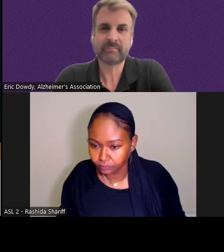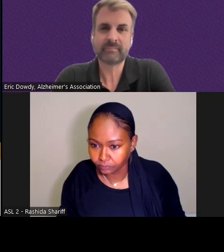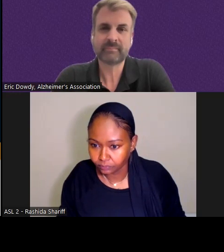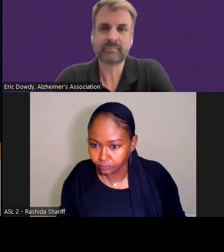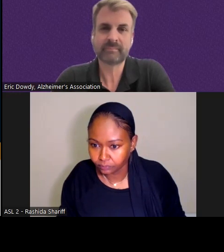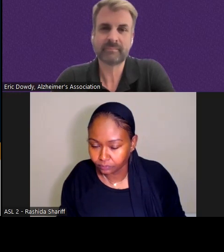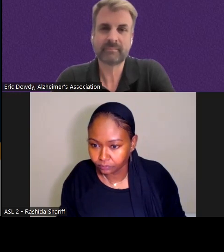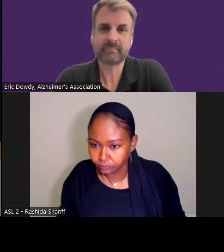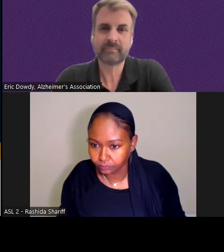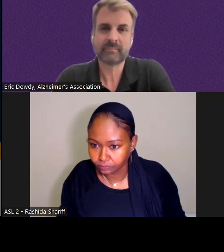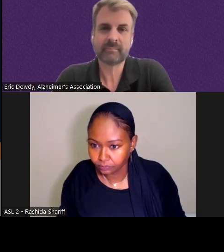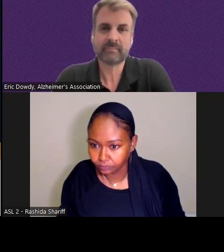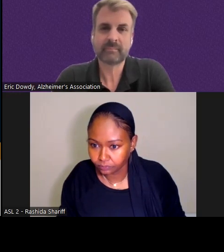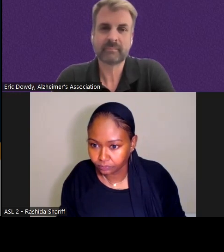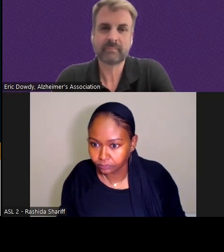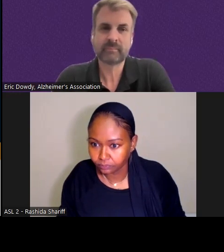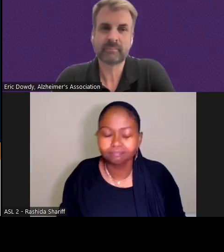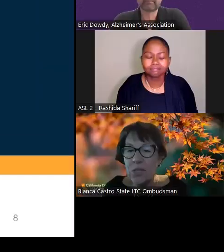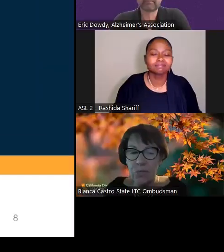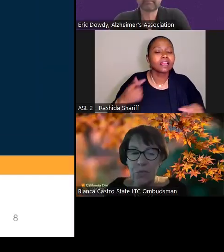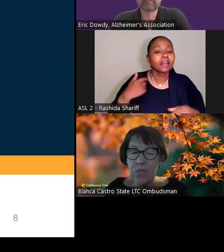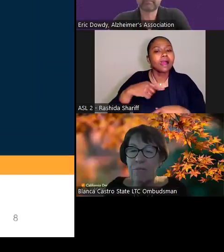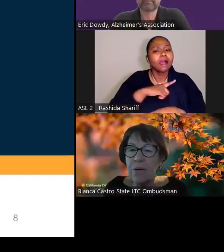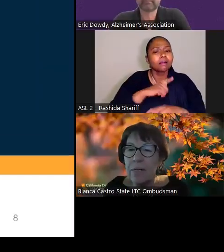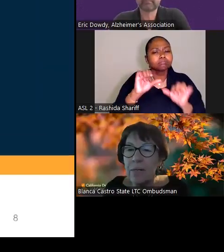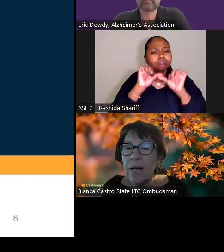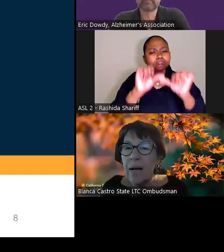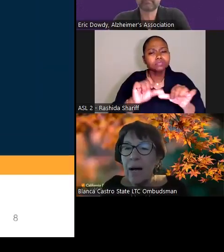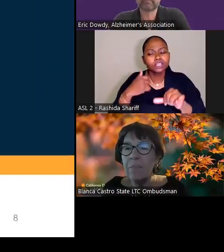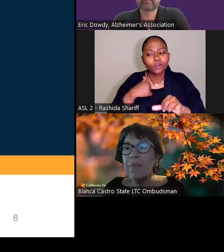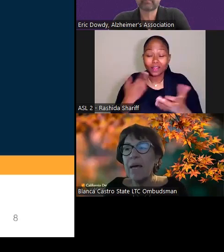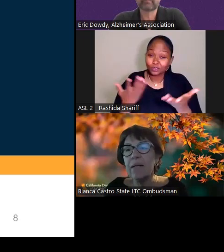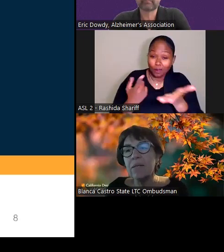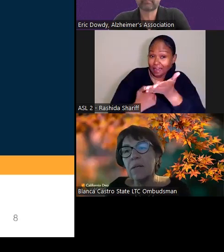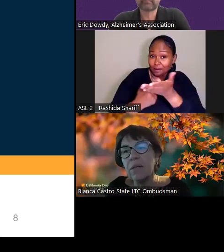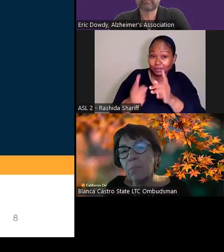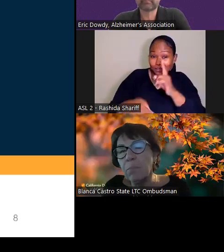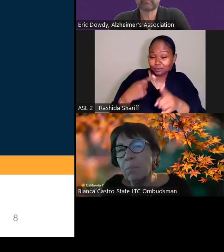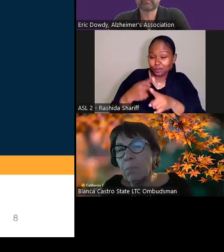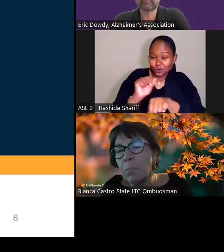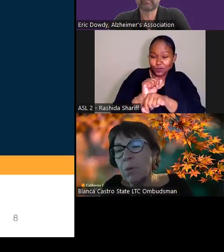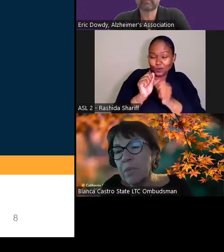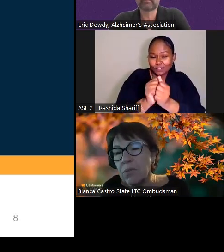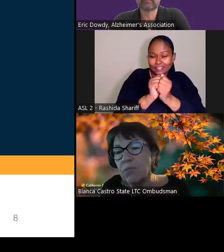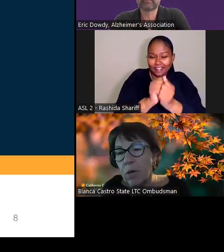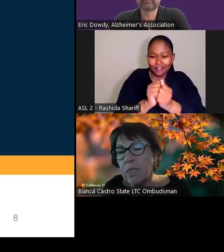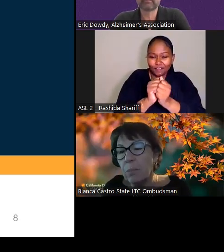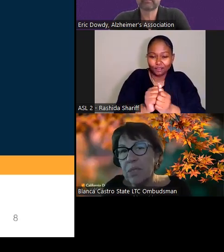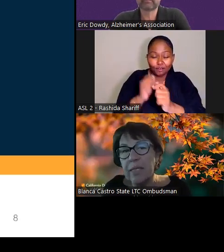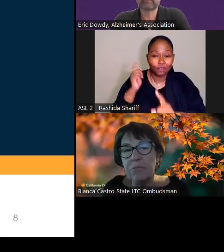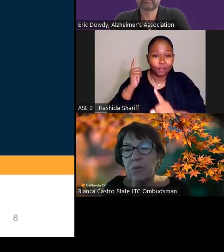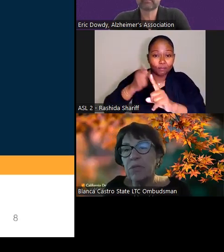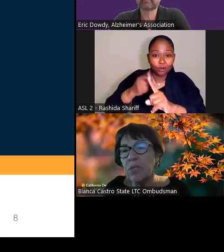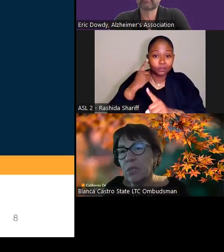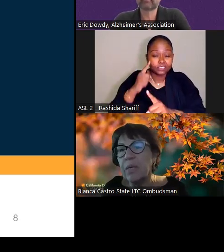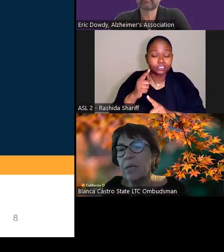together, is that with the proposed regulations first ever, that the purpose is for adult